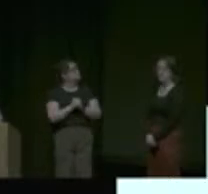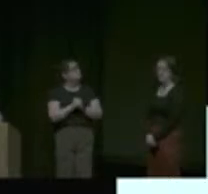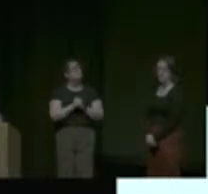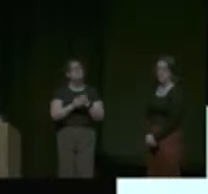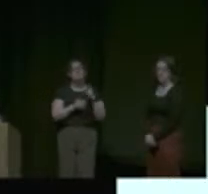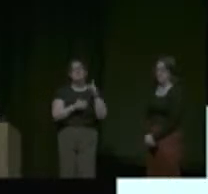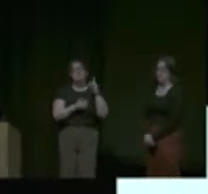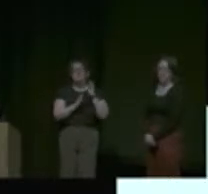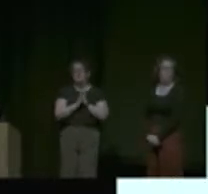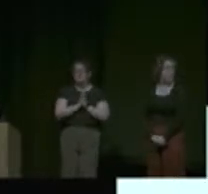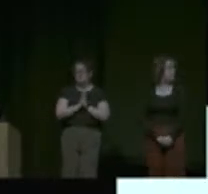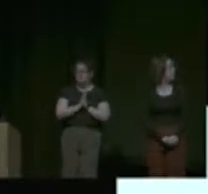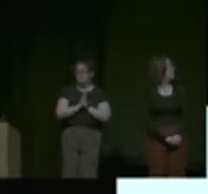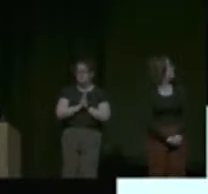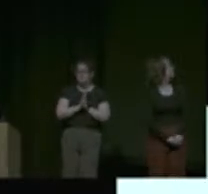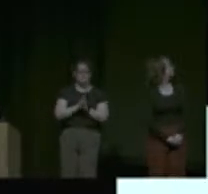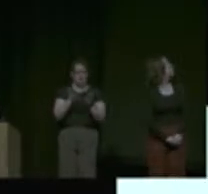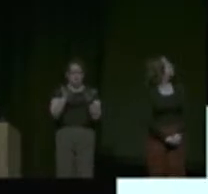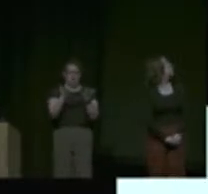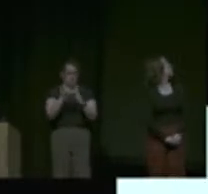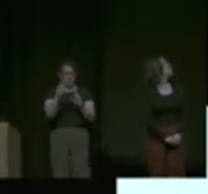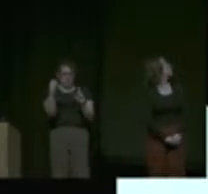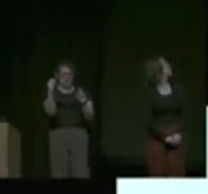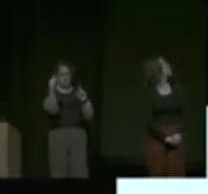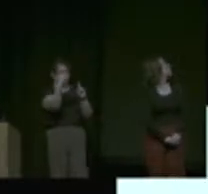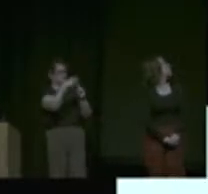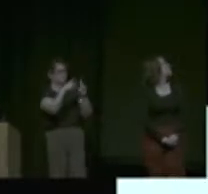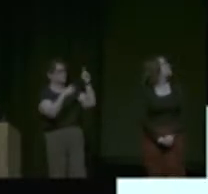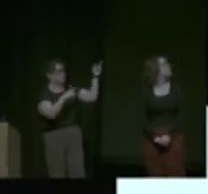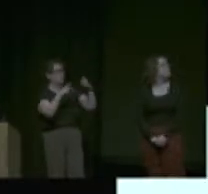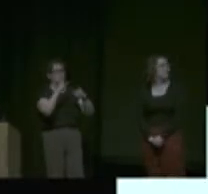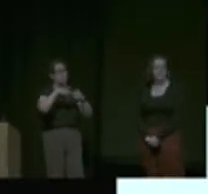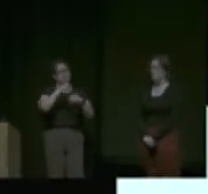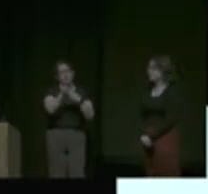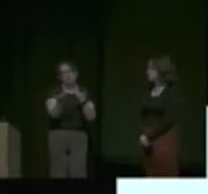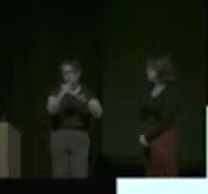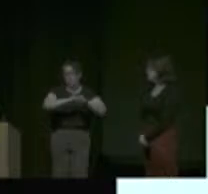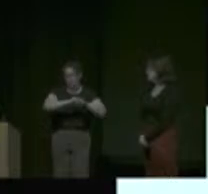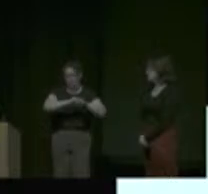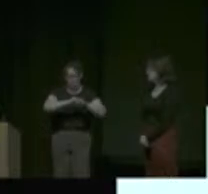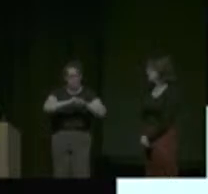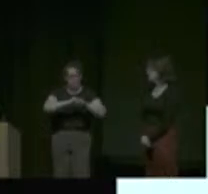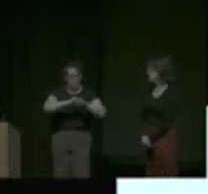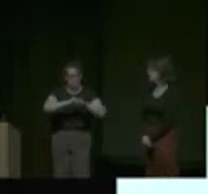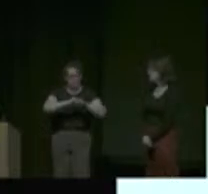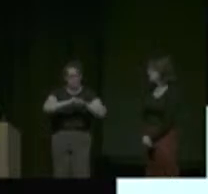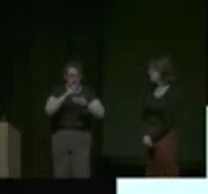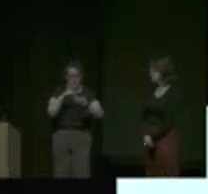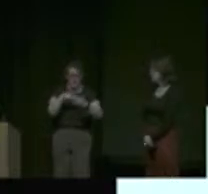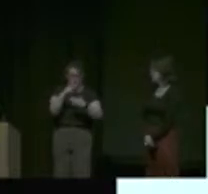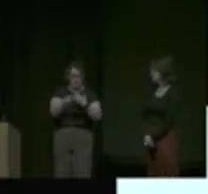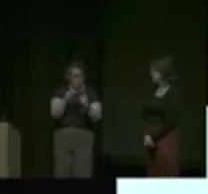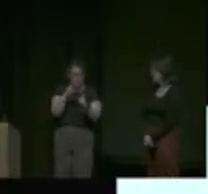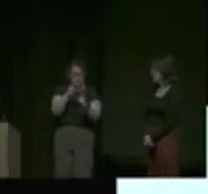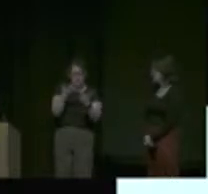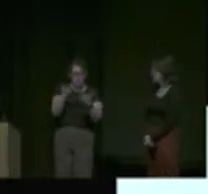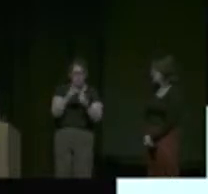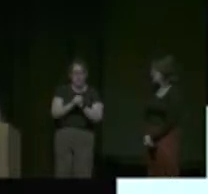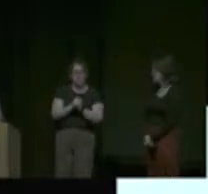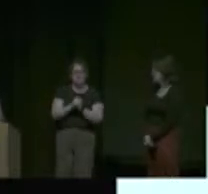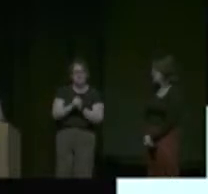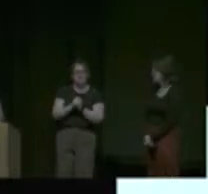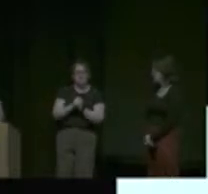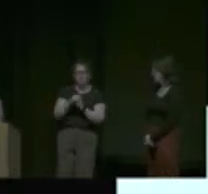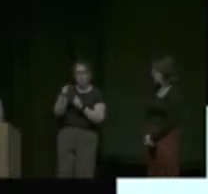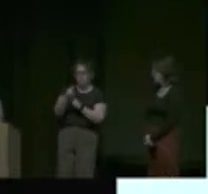So I just want to highlight here project partnerships and what this project is. What's great about the Great Lakes Legacy Act